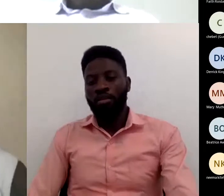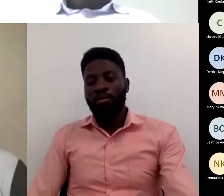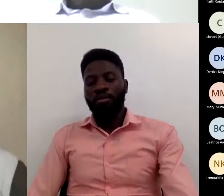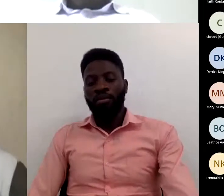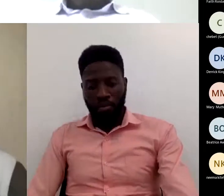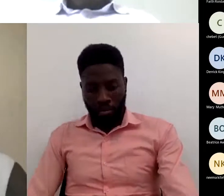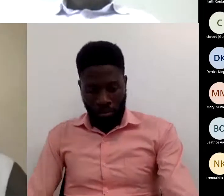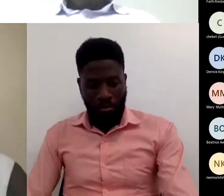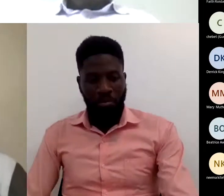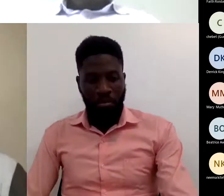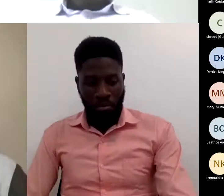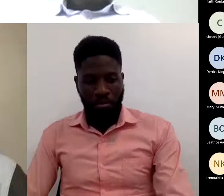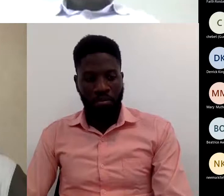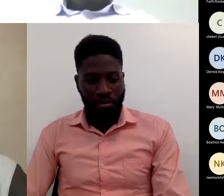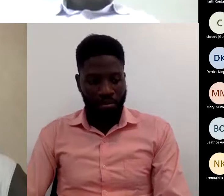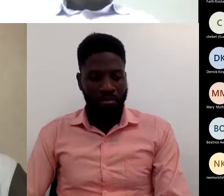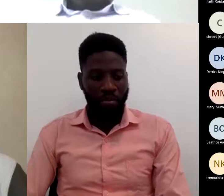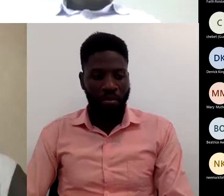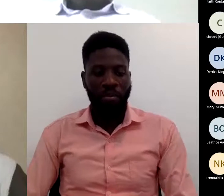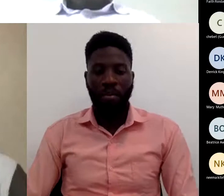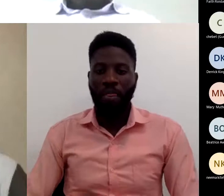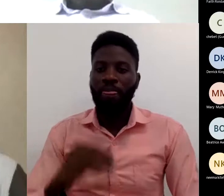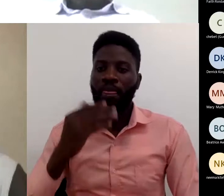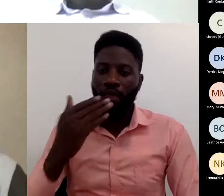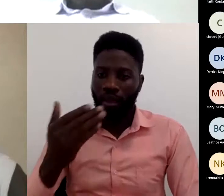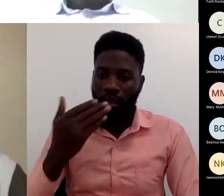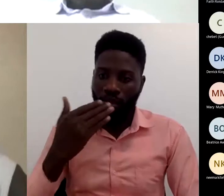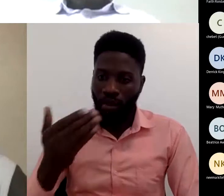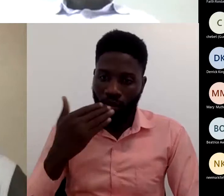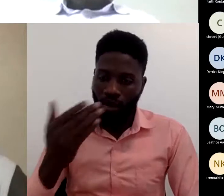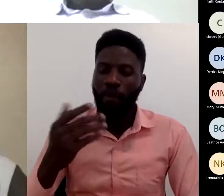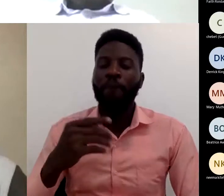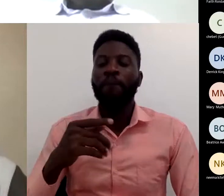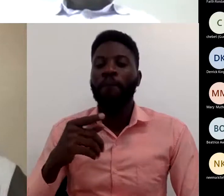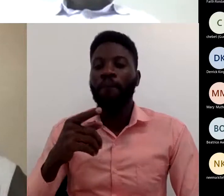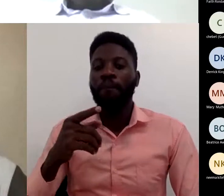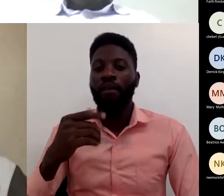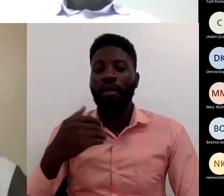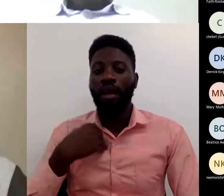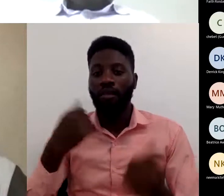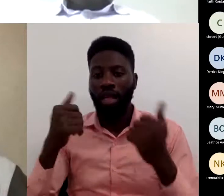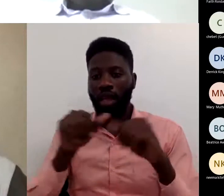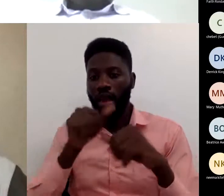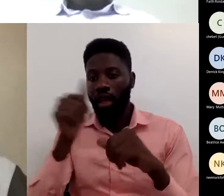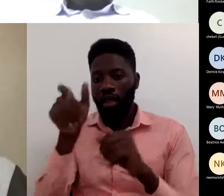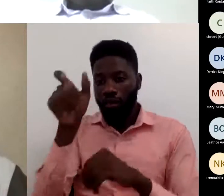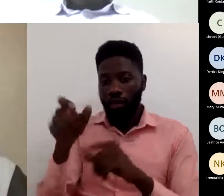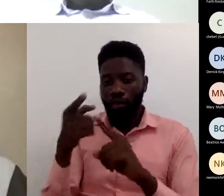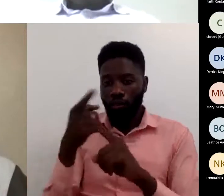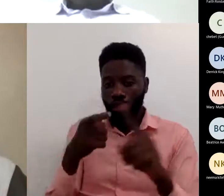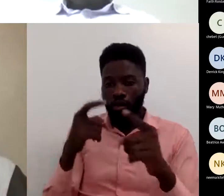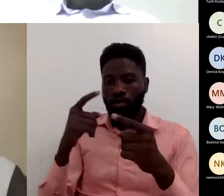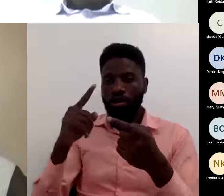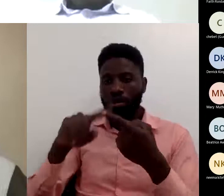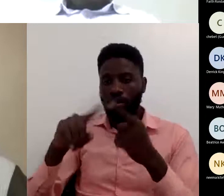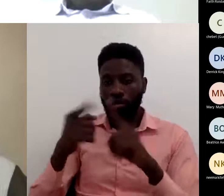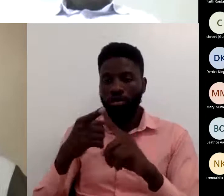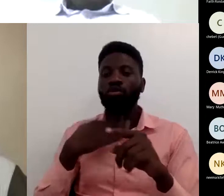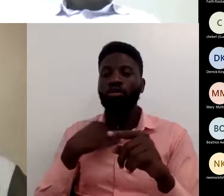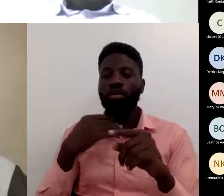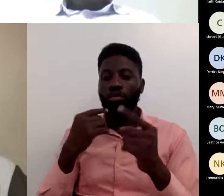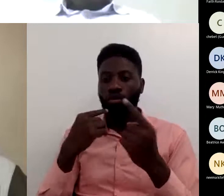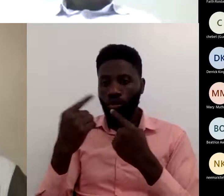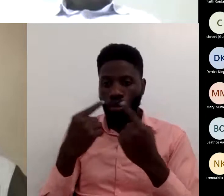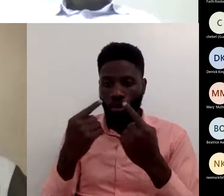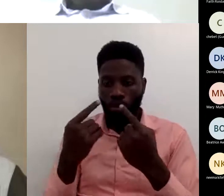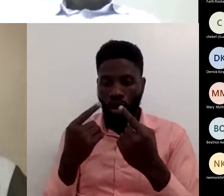Val. Thank you. Tina, do you have any other colleagues probably who would want to address or on